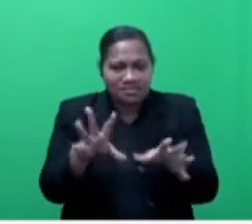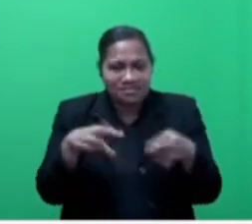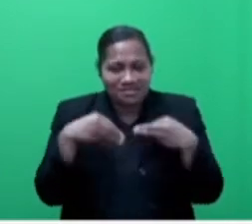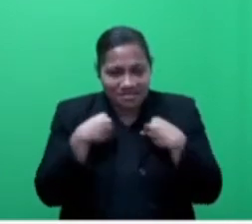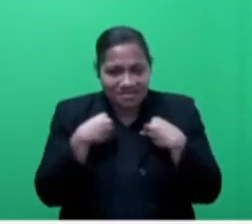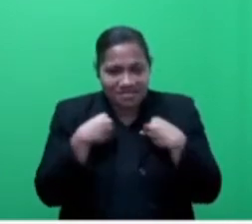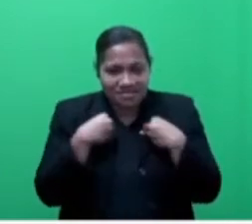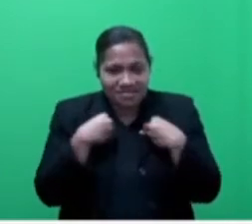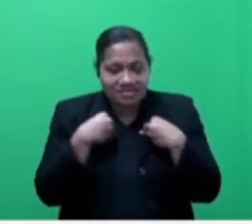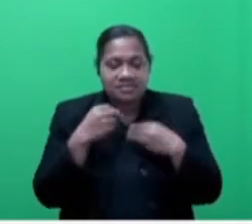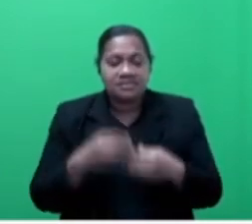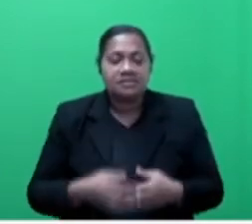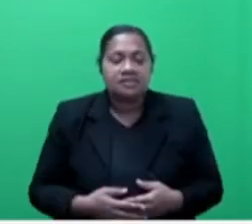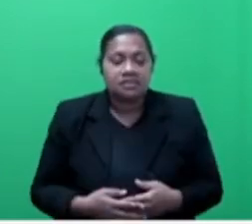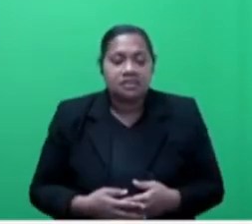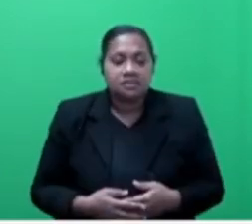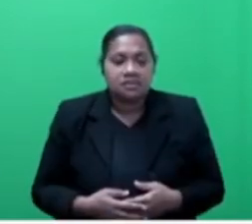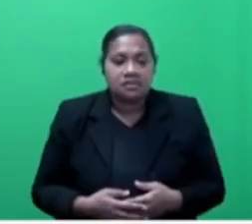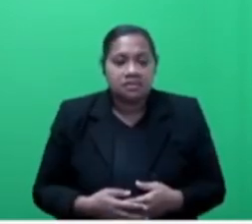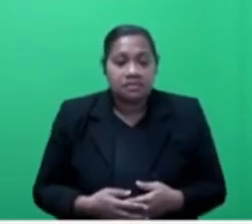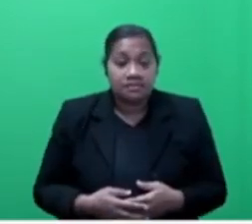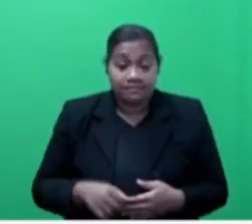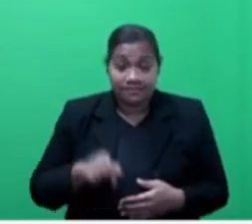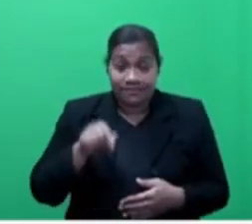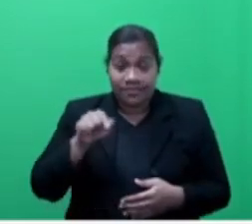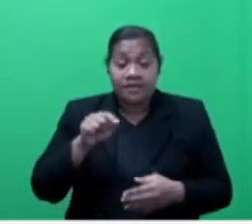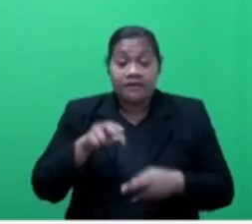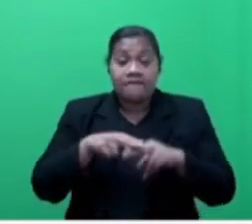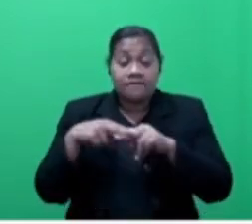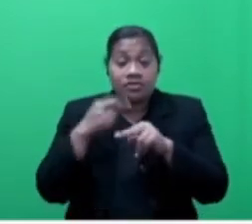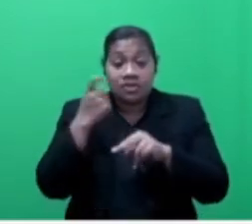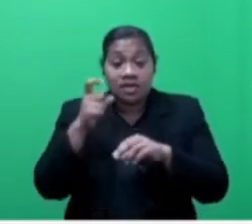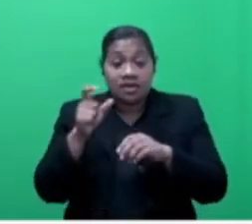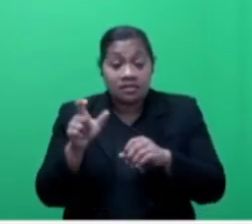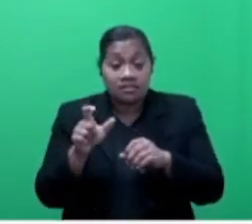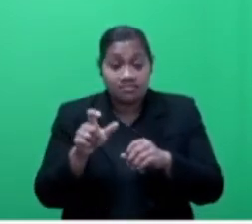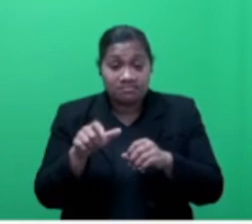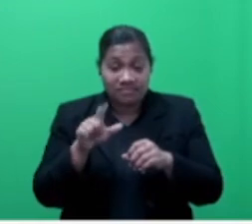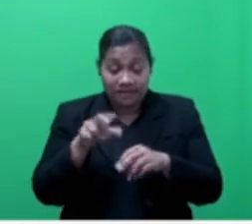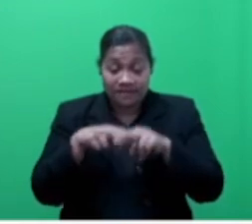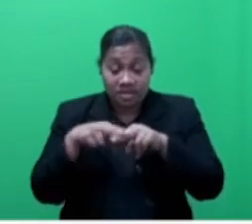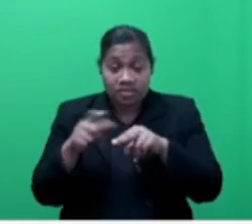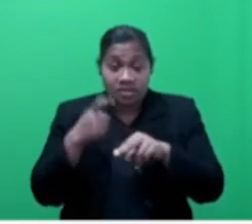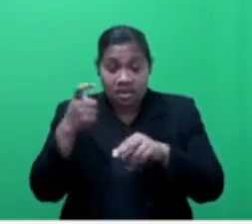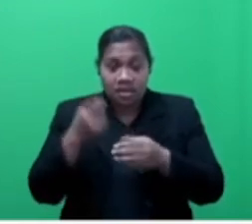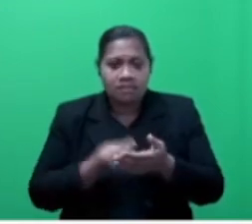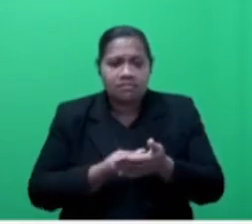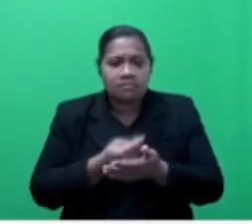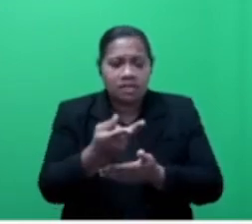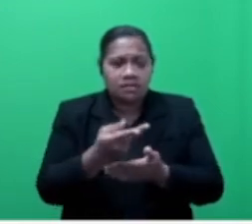Mr. Speaker, sir, since the inception, FijiCare Limited has paid out $21 million to